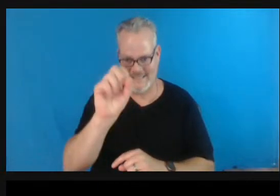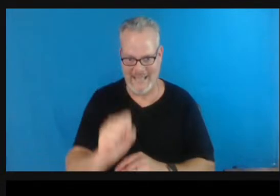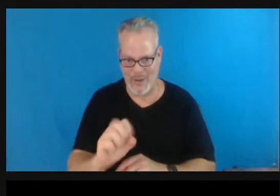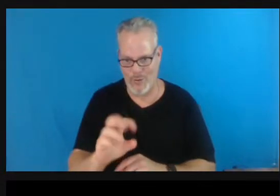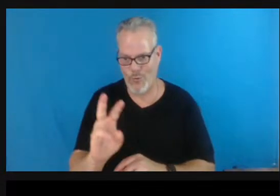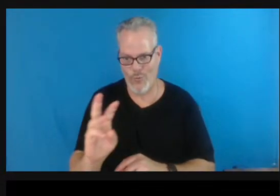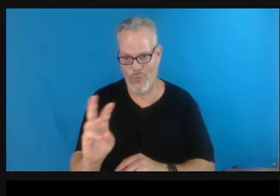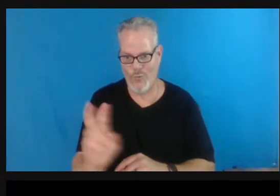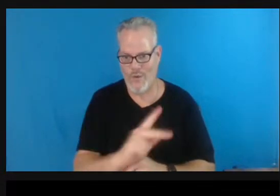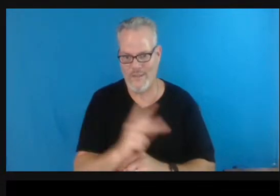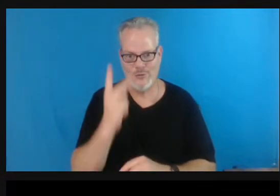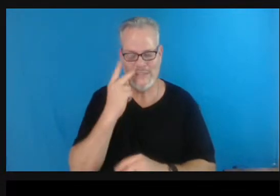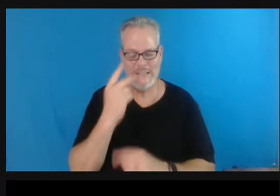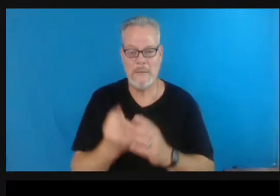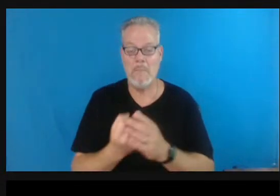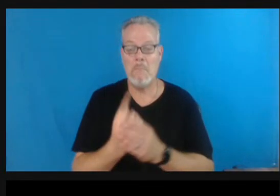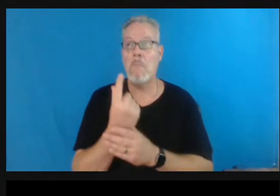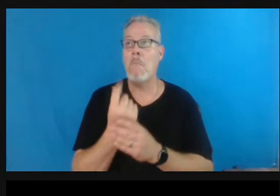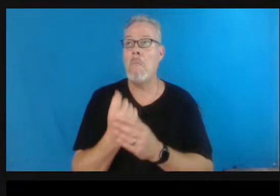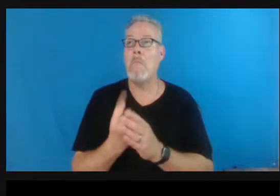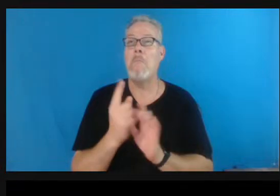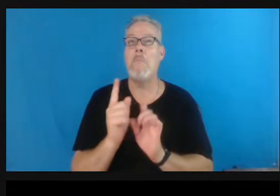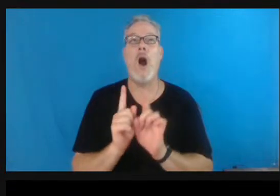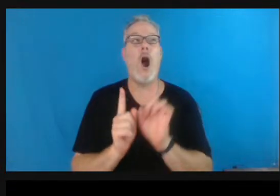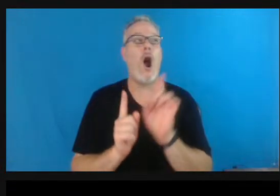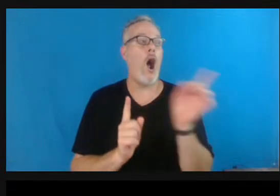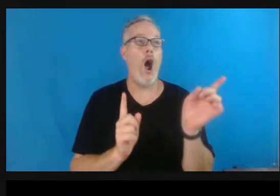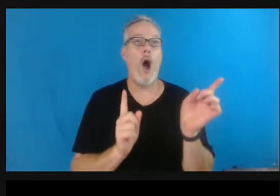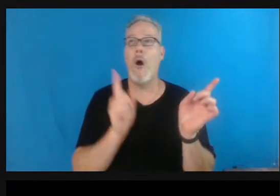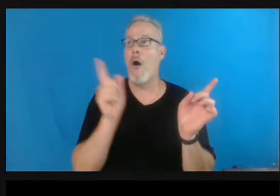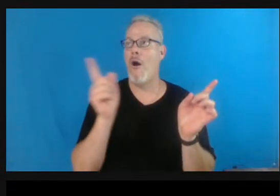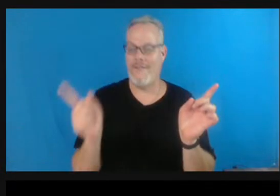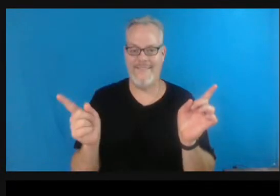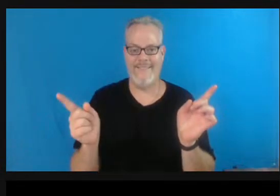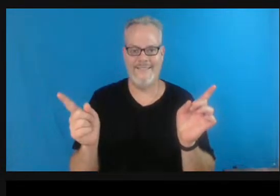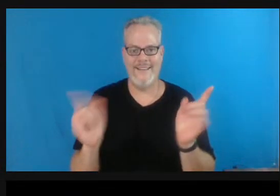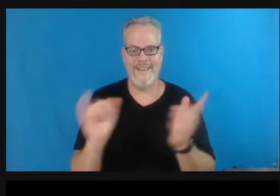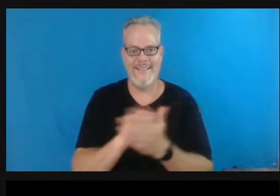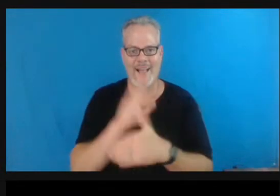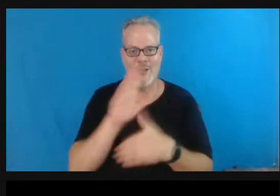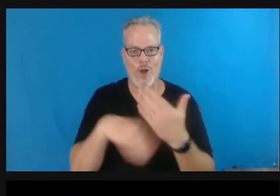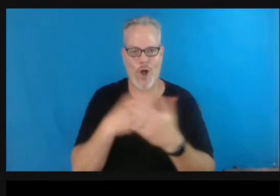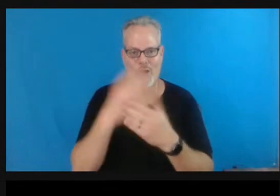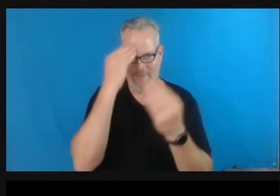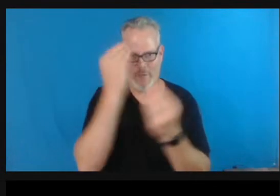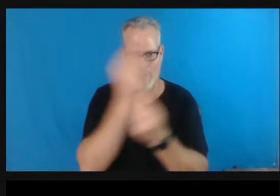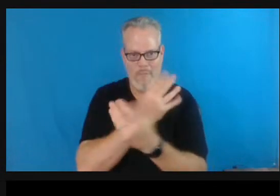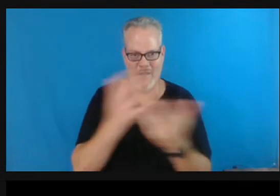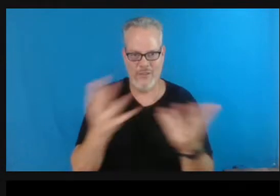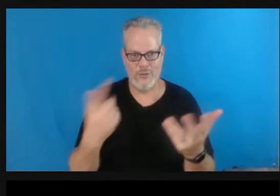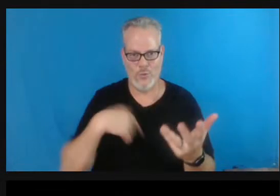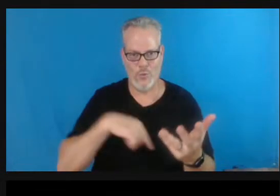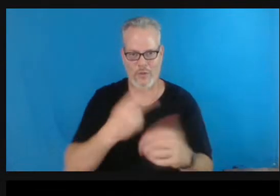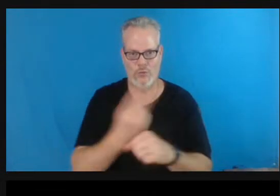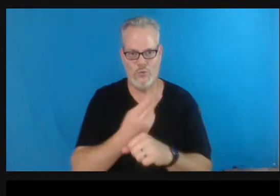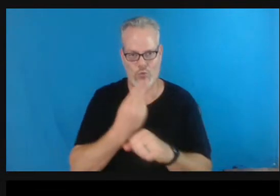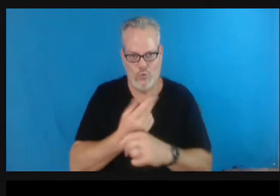crater. So that's basically all the information we can pull out from the volcano this